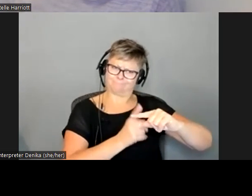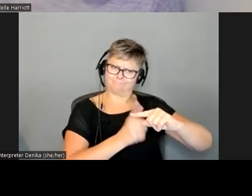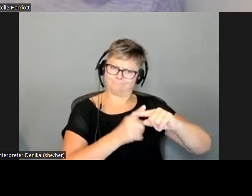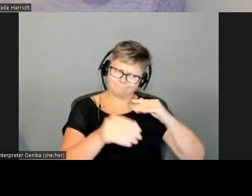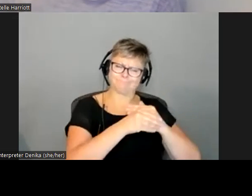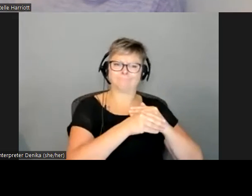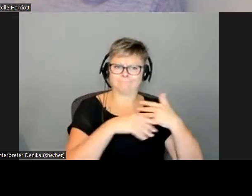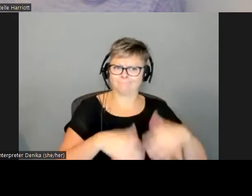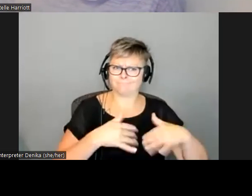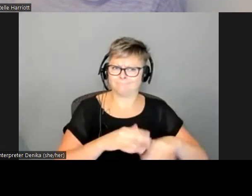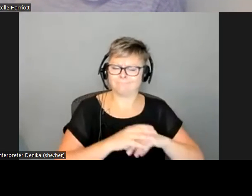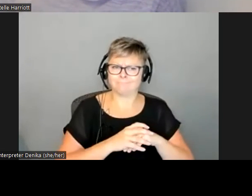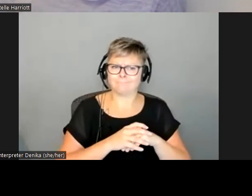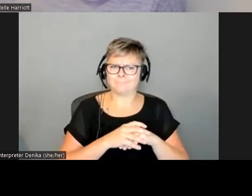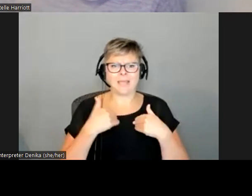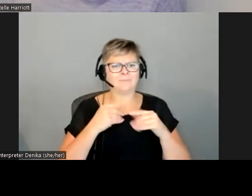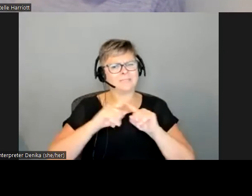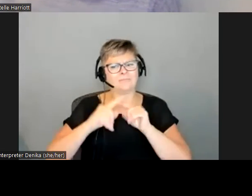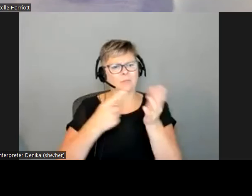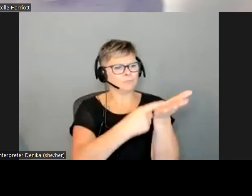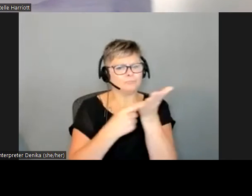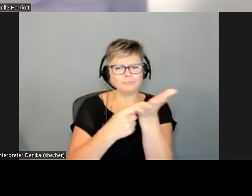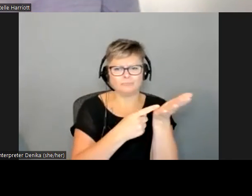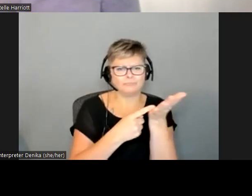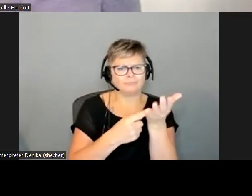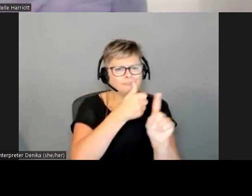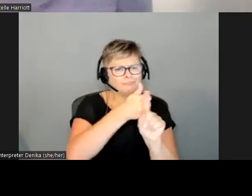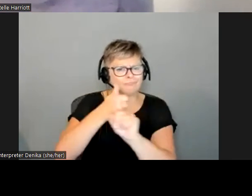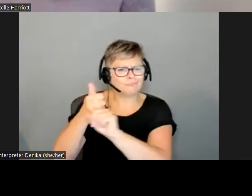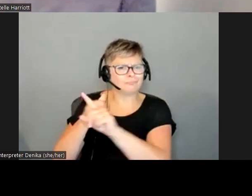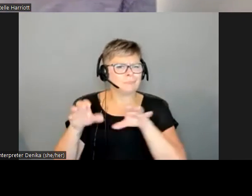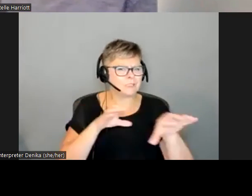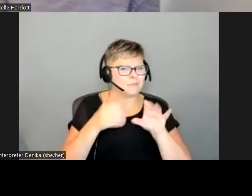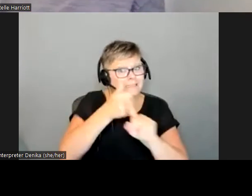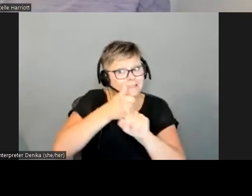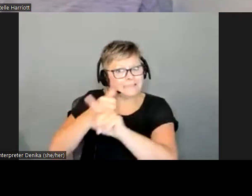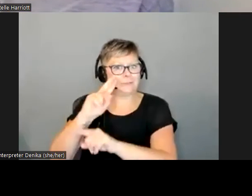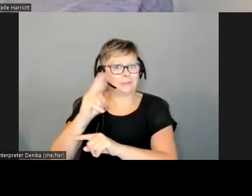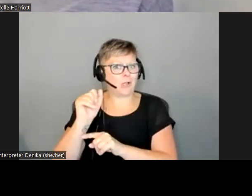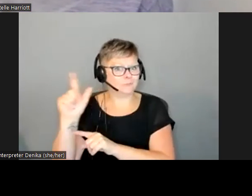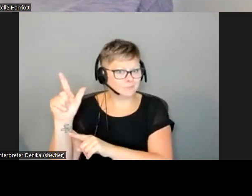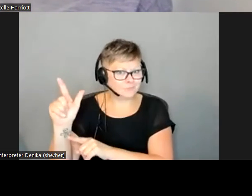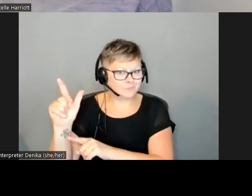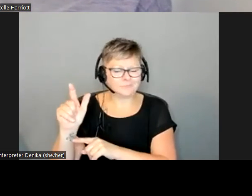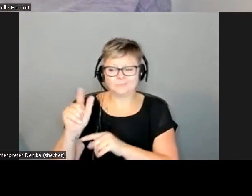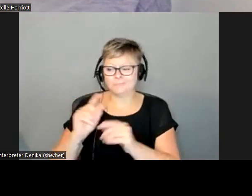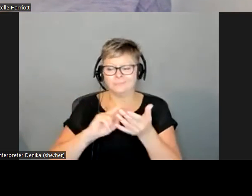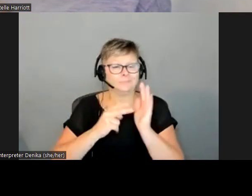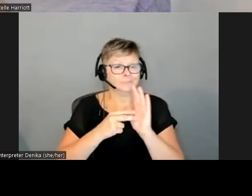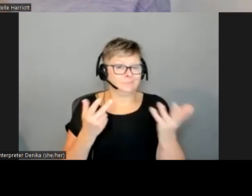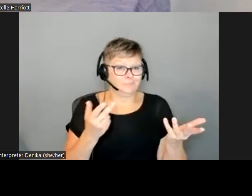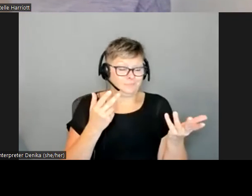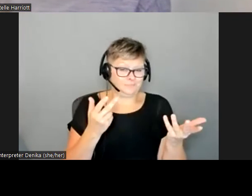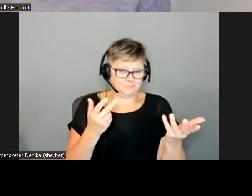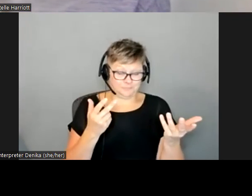conversations within activities at each hall within the community, such as like with language, what